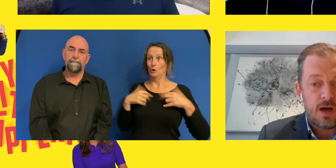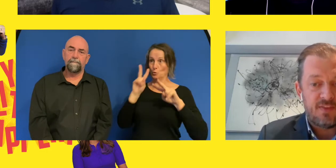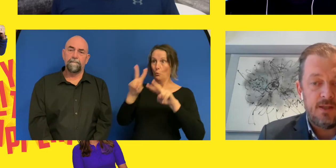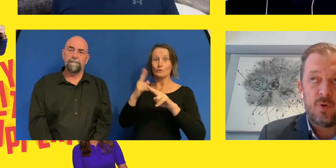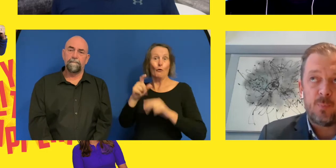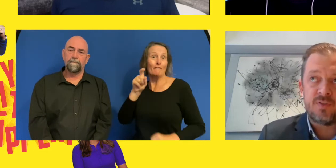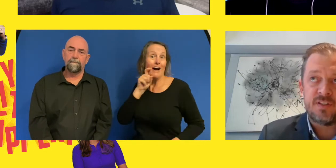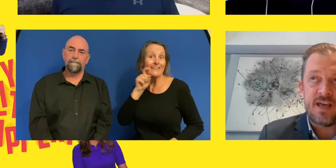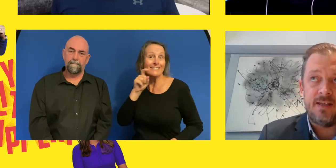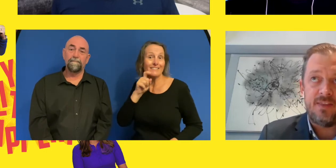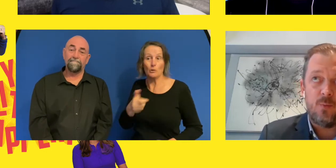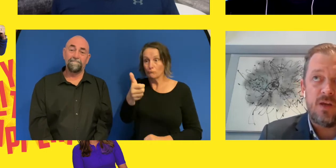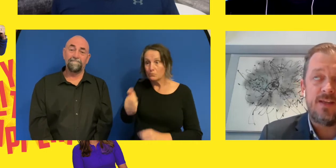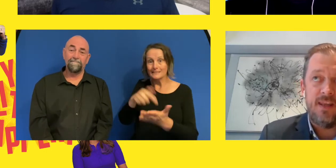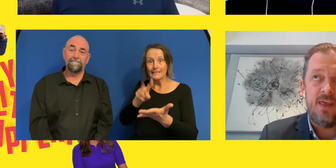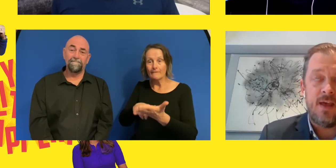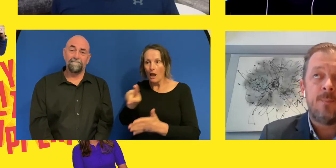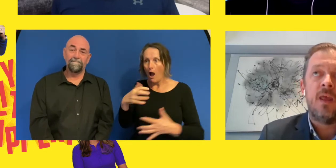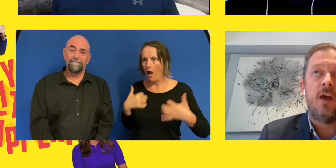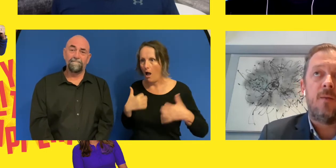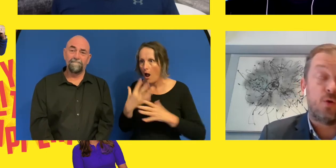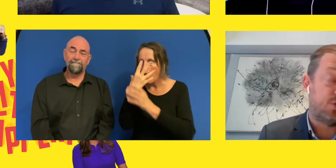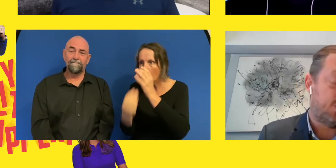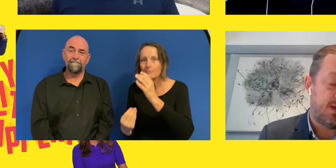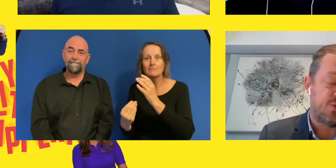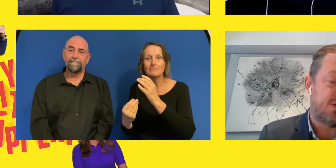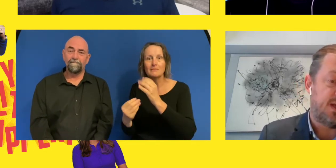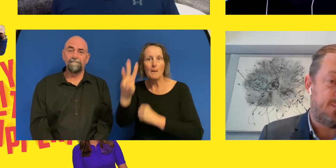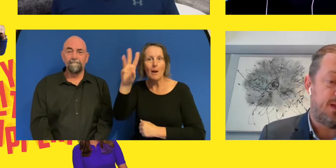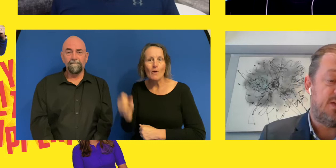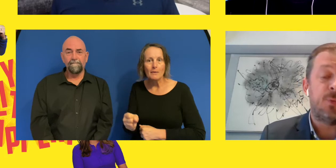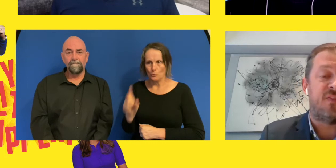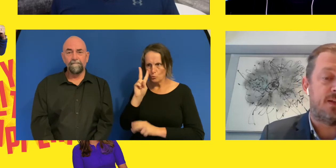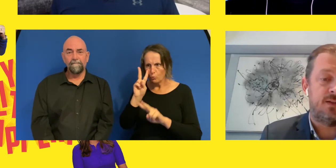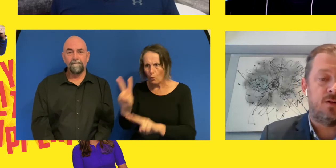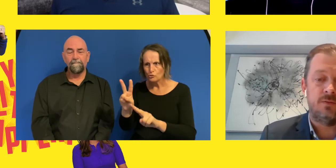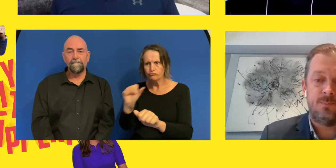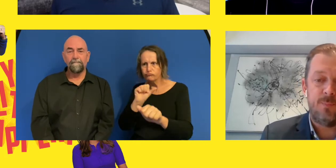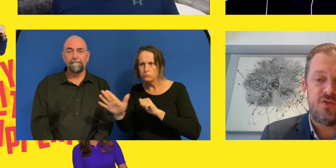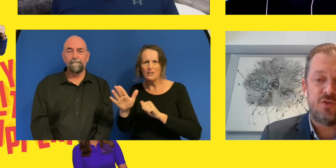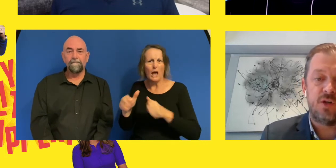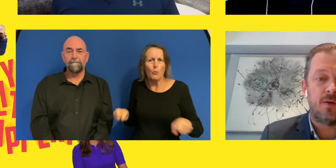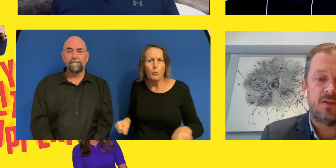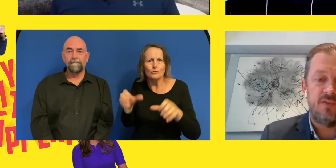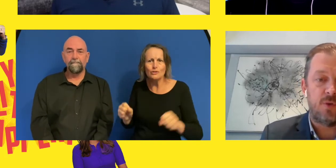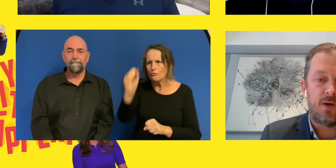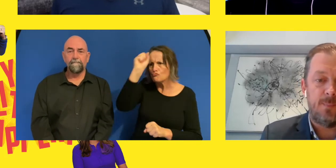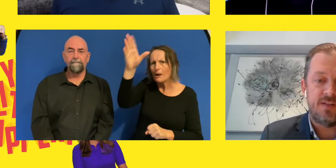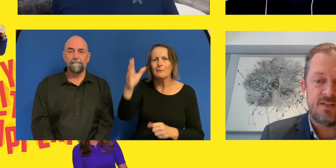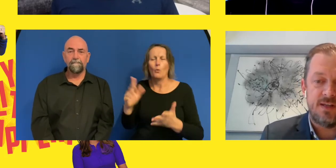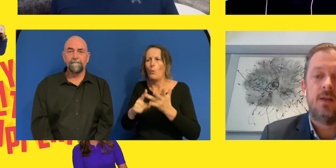So I think in the purpose side, I think we are getting there. But also when it comes to entertainment, it needs to be fun. You know, people need to turn on TV